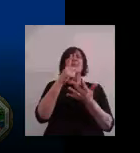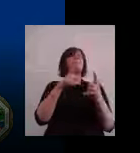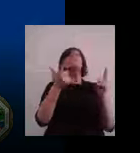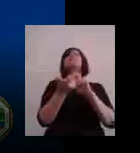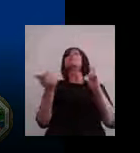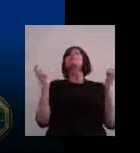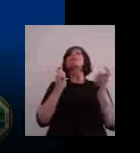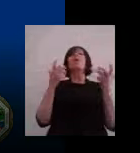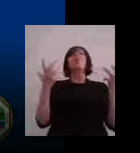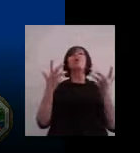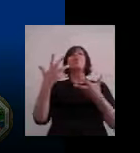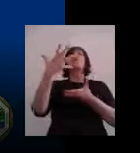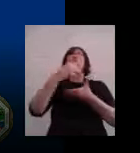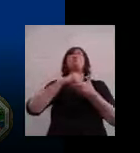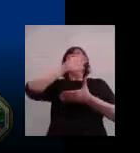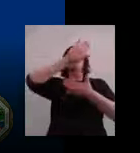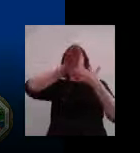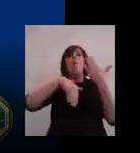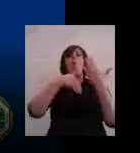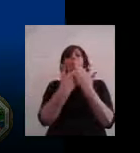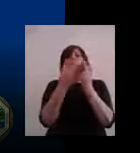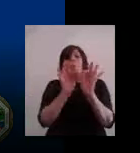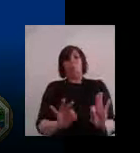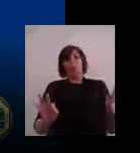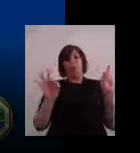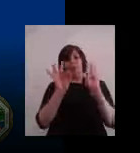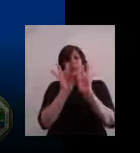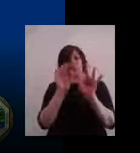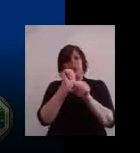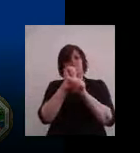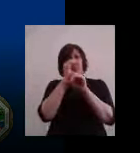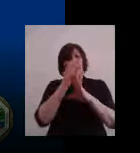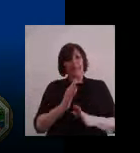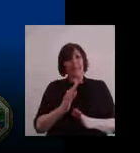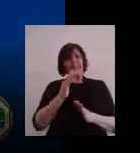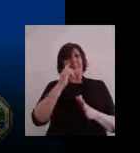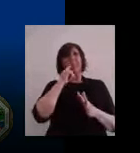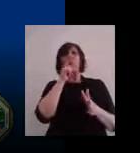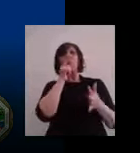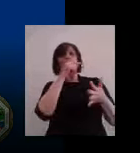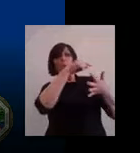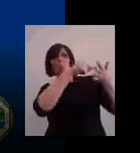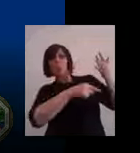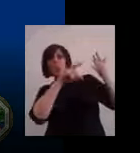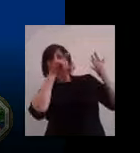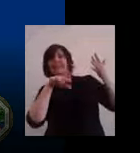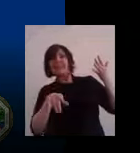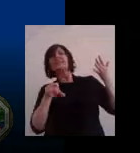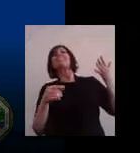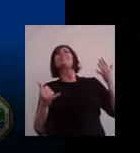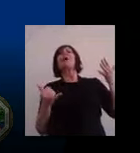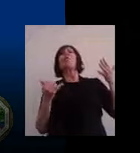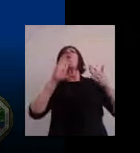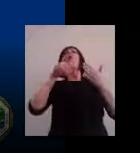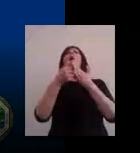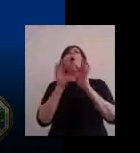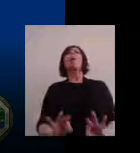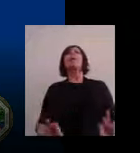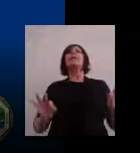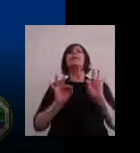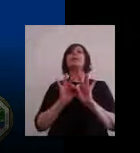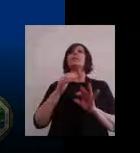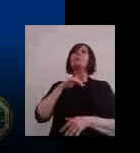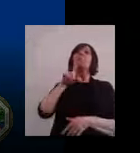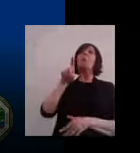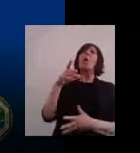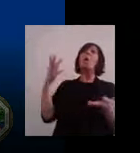all essential employees in our list of symptomatic people who we are testing. So you might ask, what is an essential